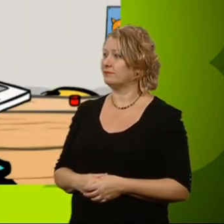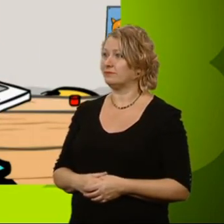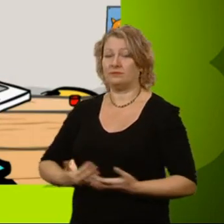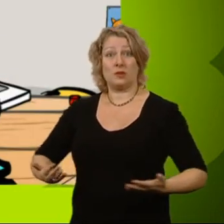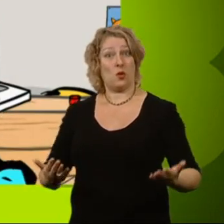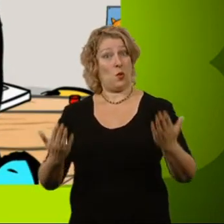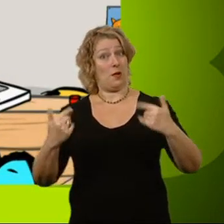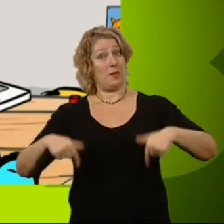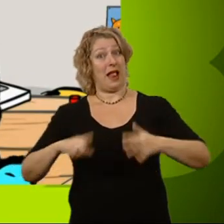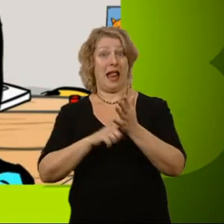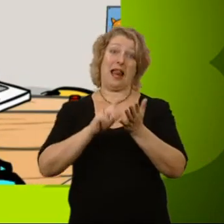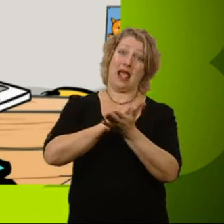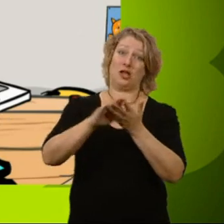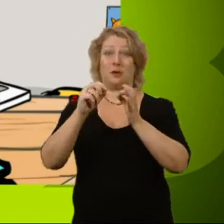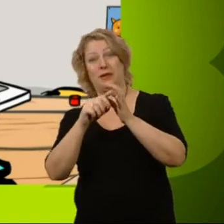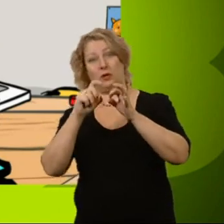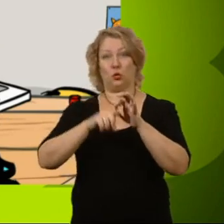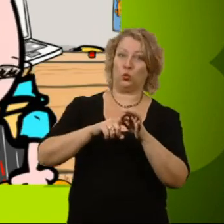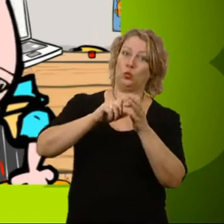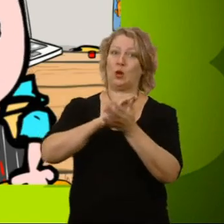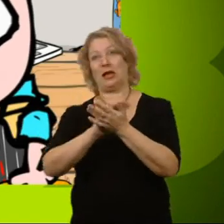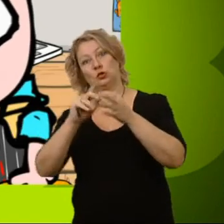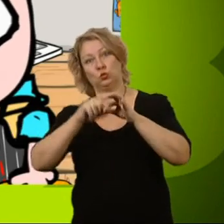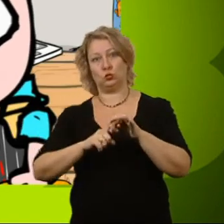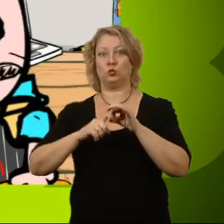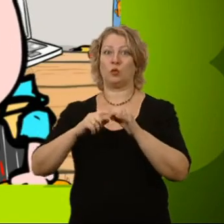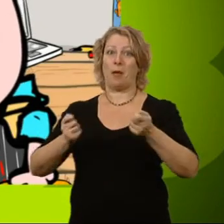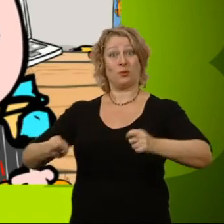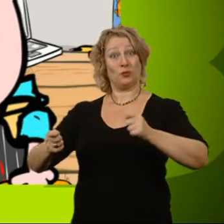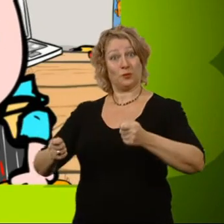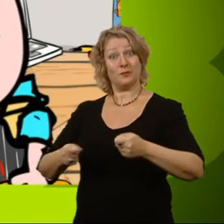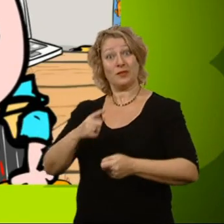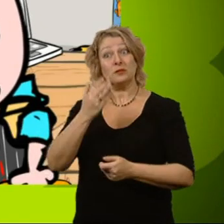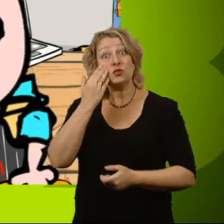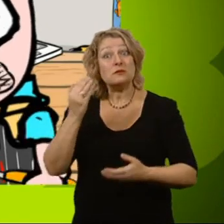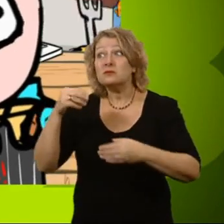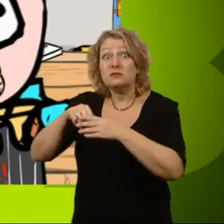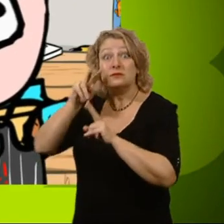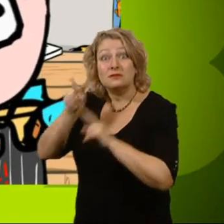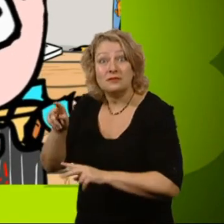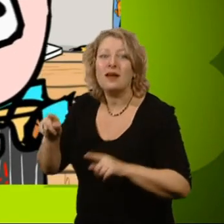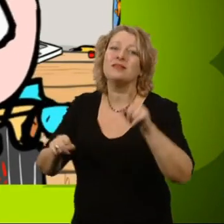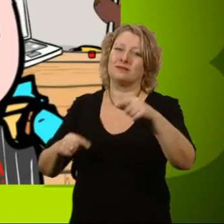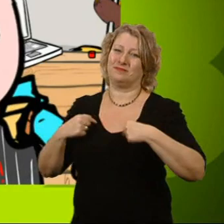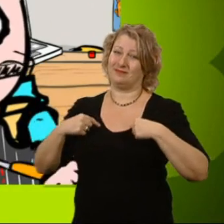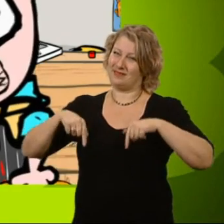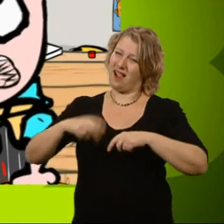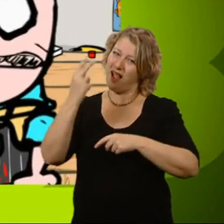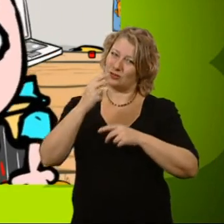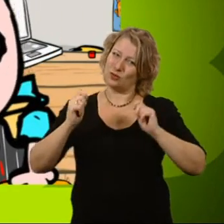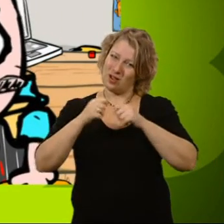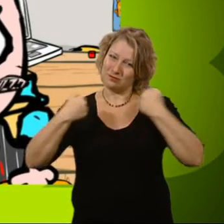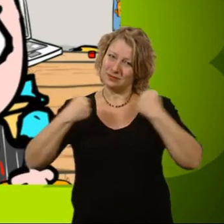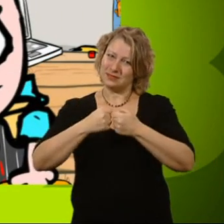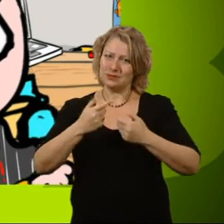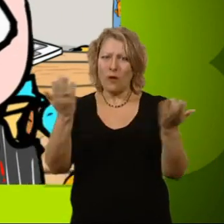Welcome back to the LHBQ HQ Barbecue. If you've just joined us, I'm in my cartoon cupboard. And where have